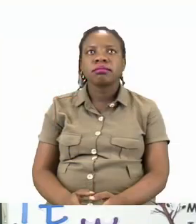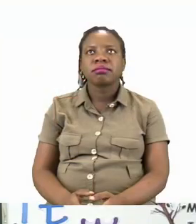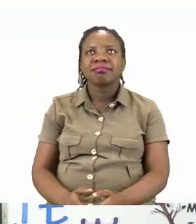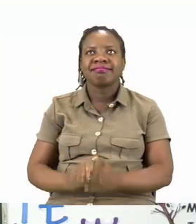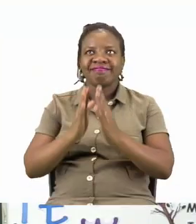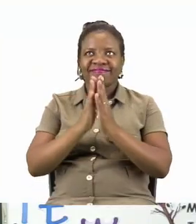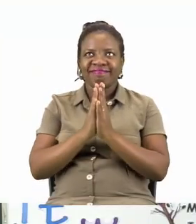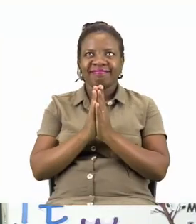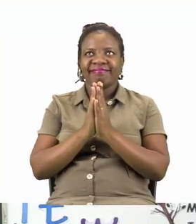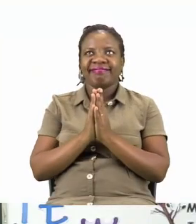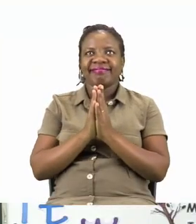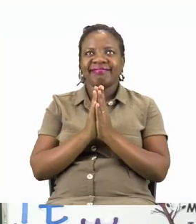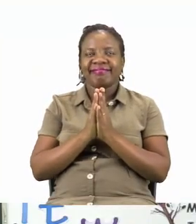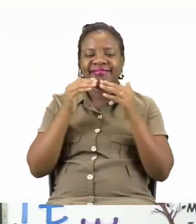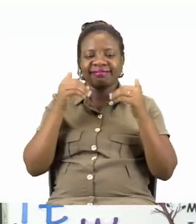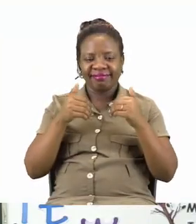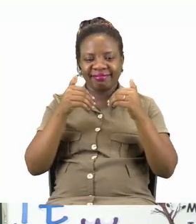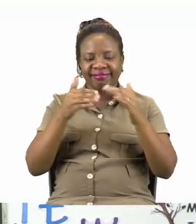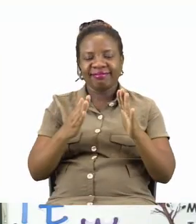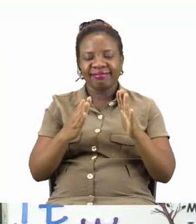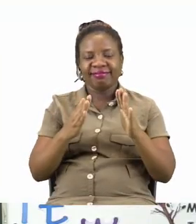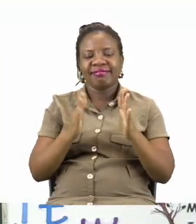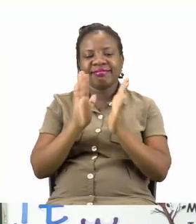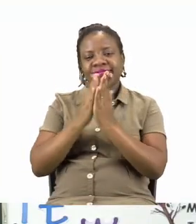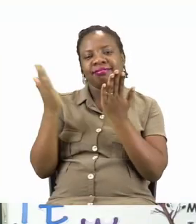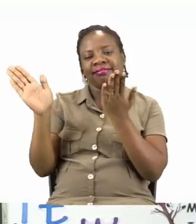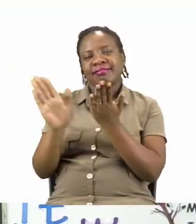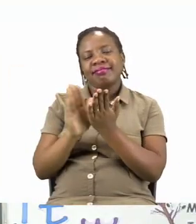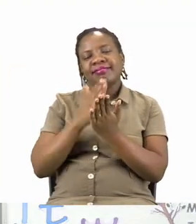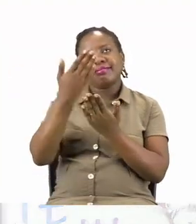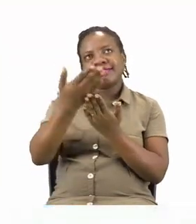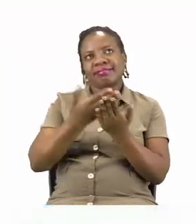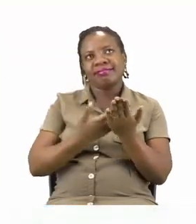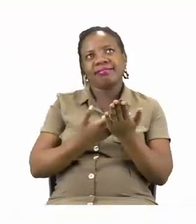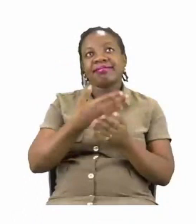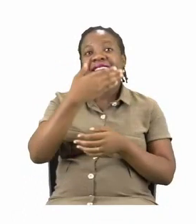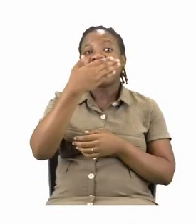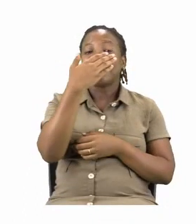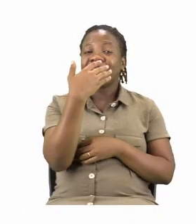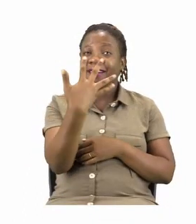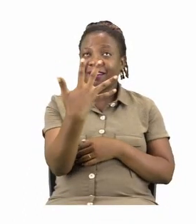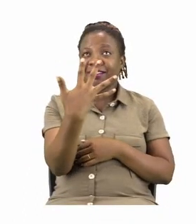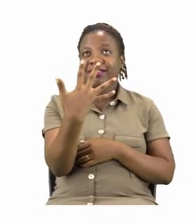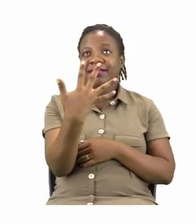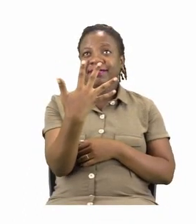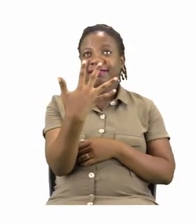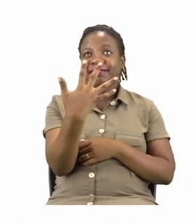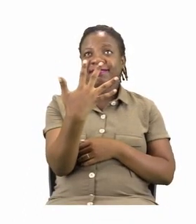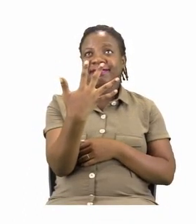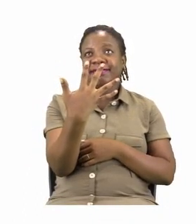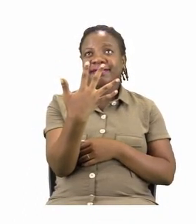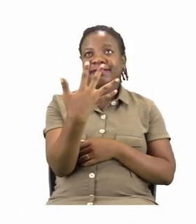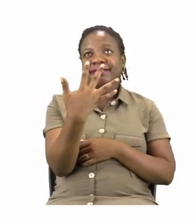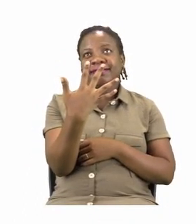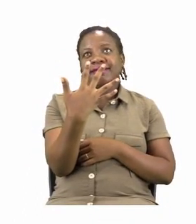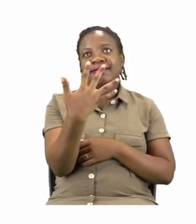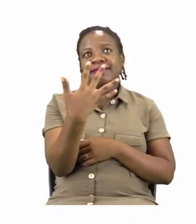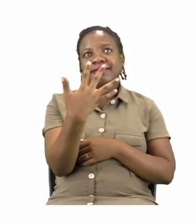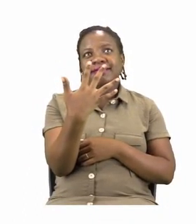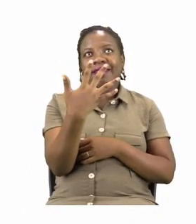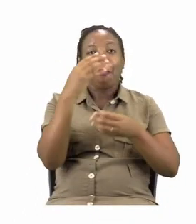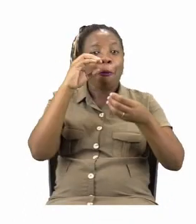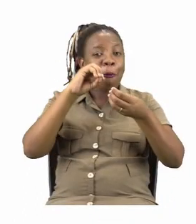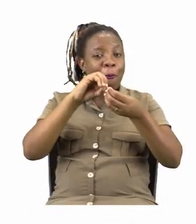Let's start this part of our lesson on page 5. Now here we are doing